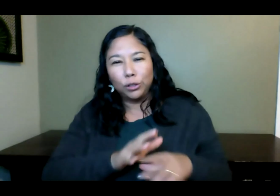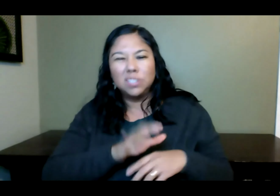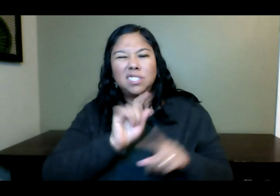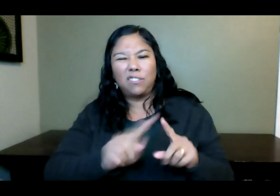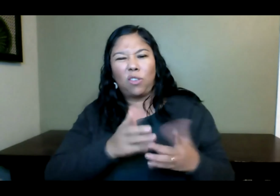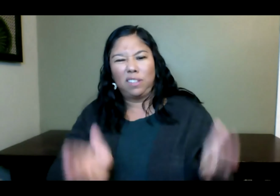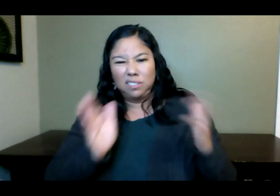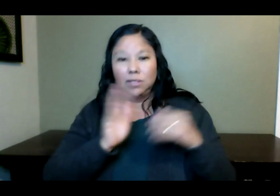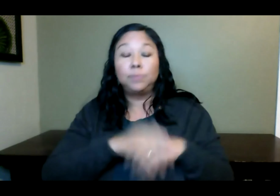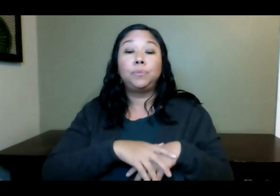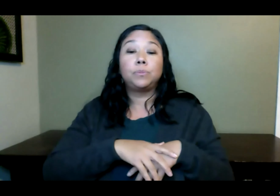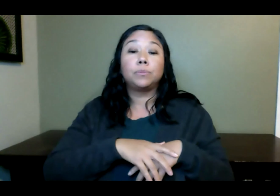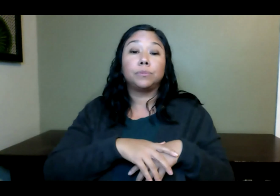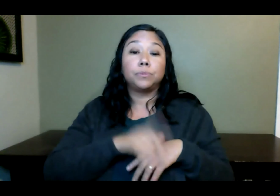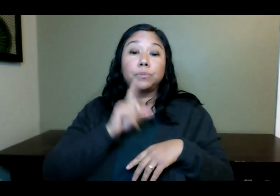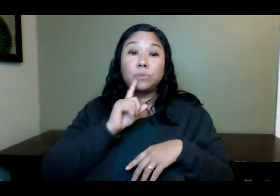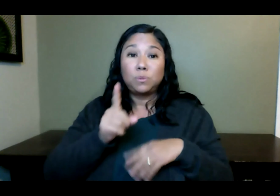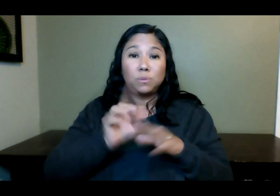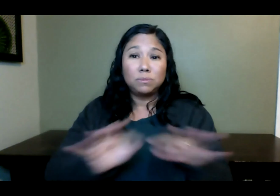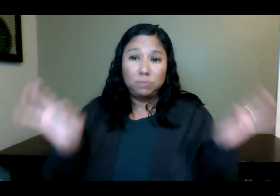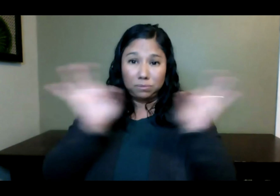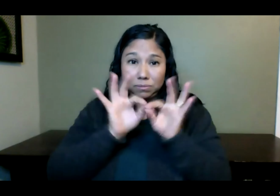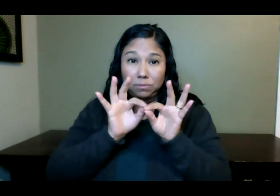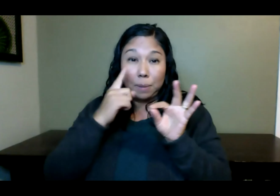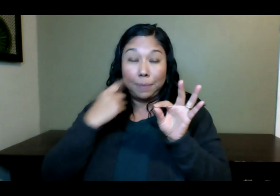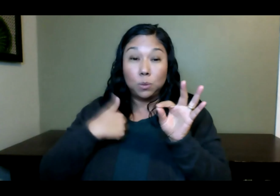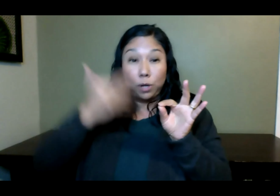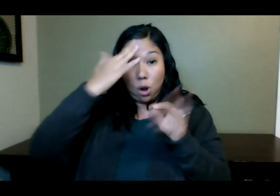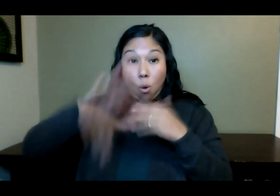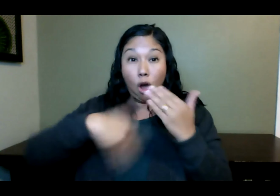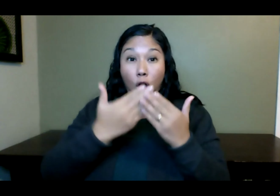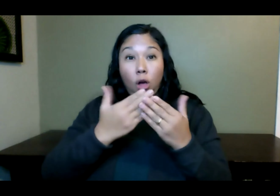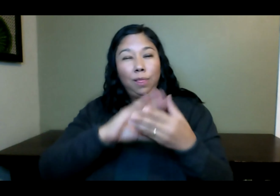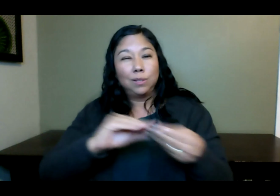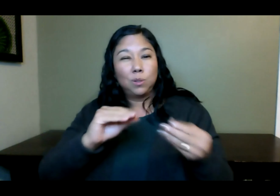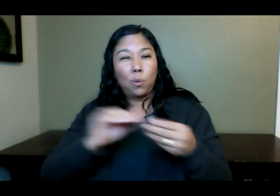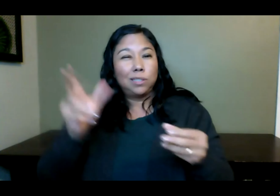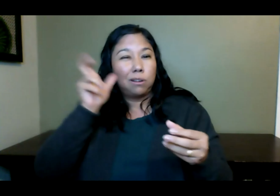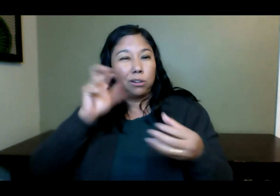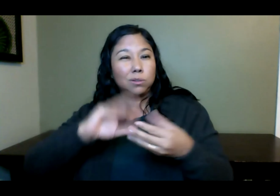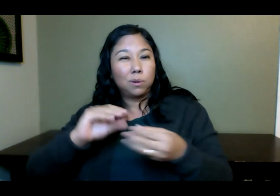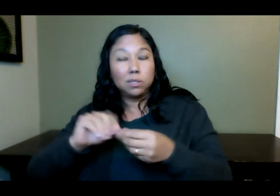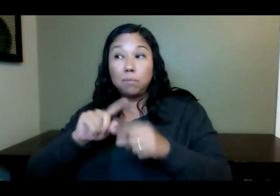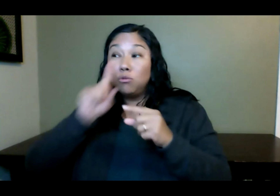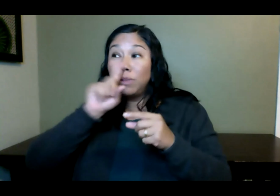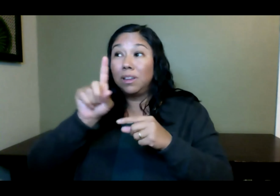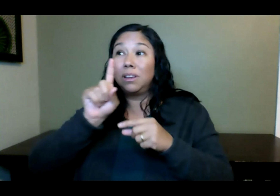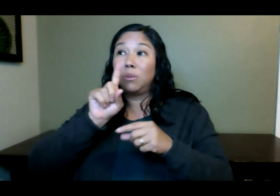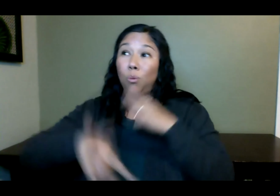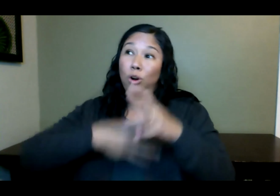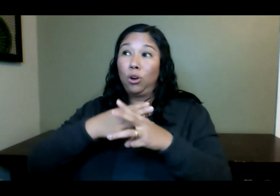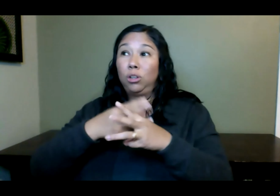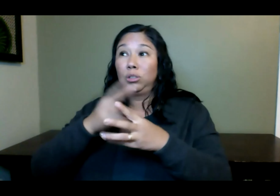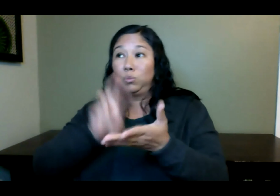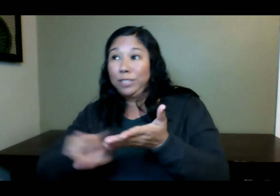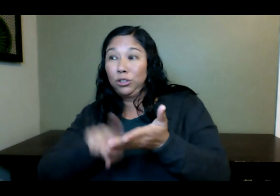lab, very crucial because, we know all the anecdotal stories, but in the real world and in the world of research, data is kind of where it's